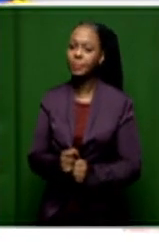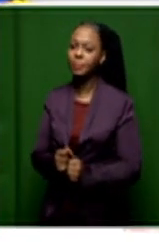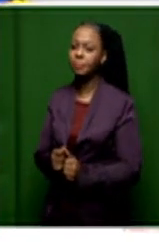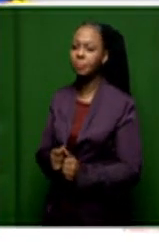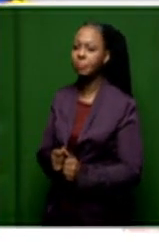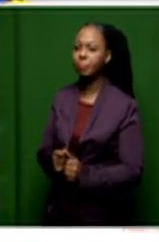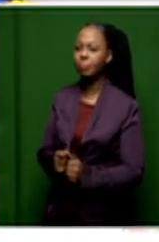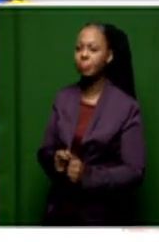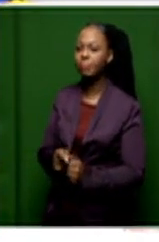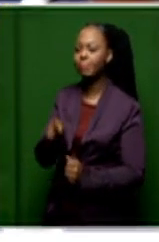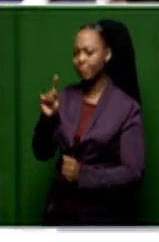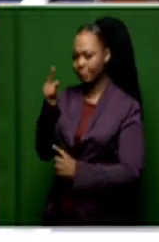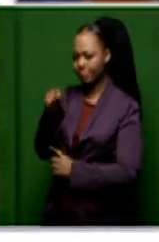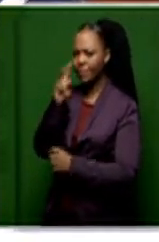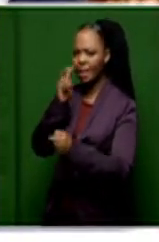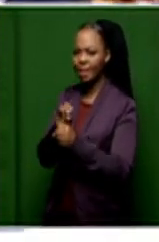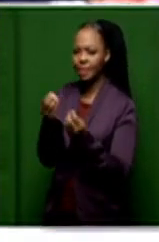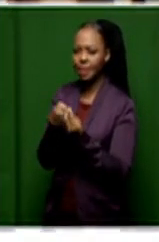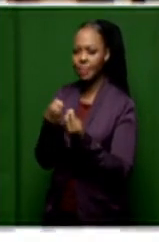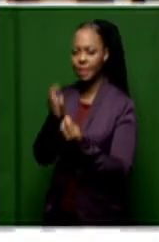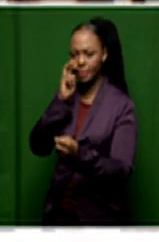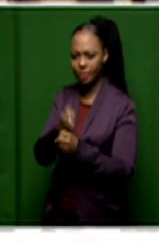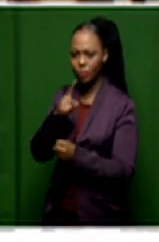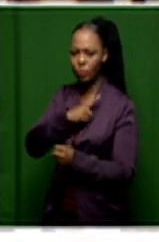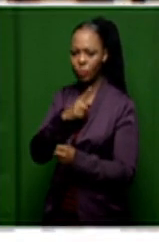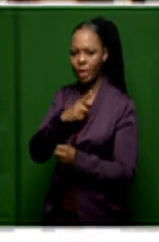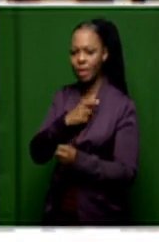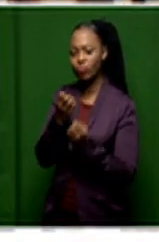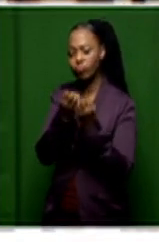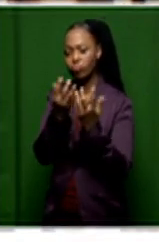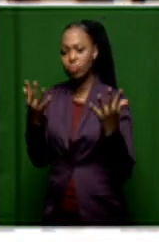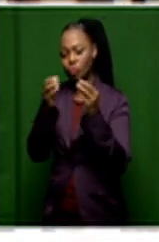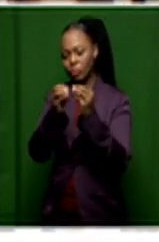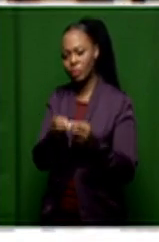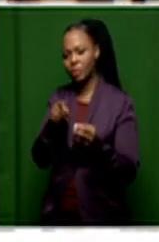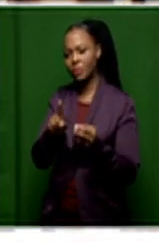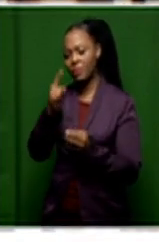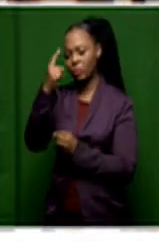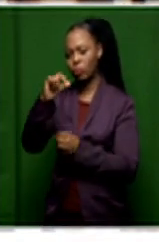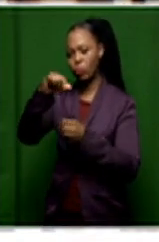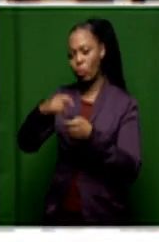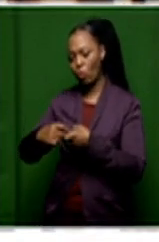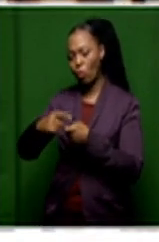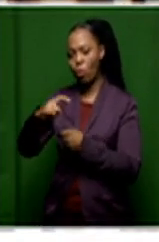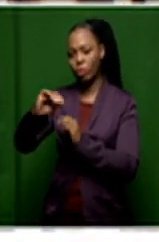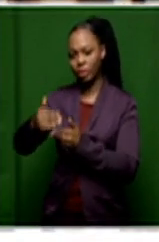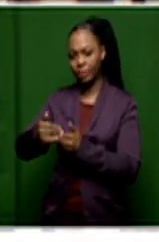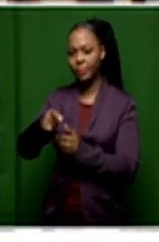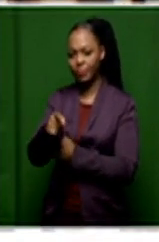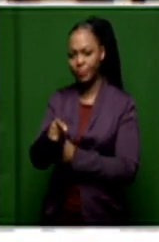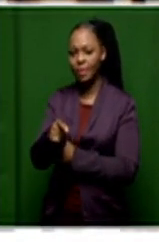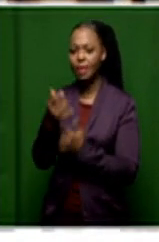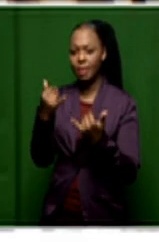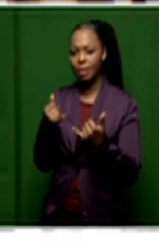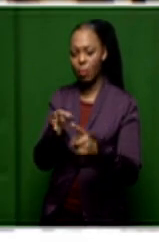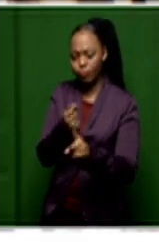Firstly, I think there is something to be said for the fact that the strength of the figures in the third quarter are a reflection to some extent of the measures that